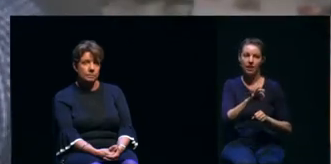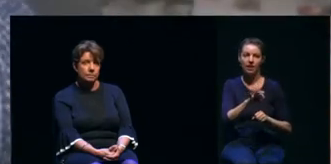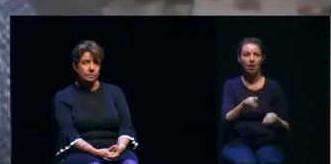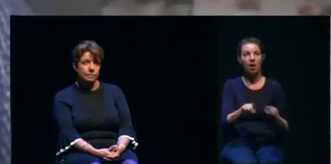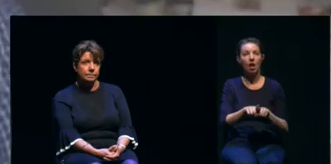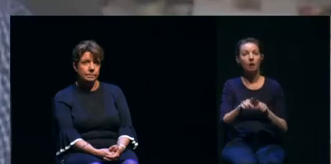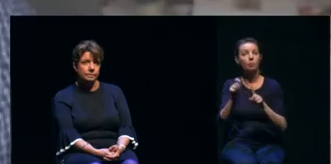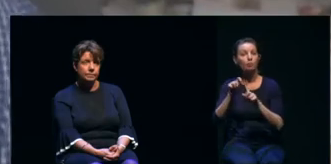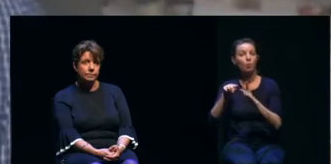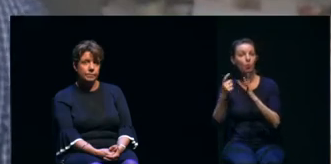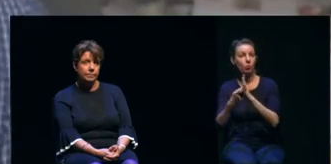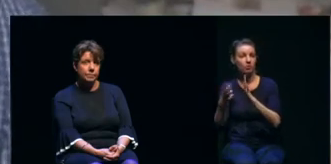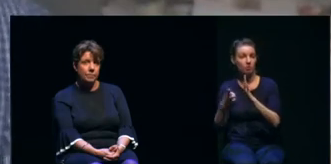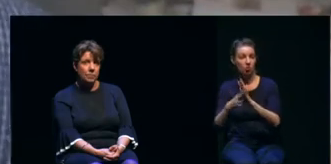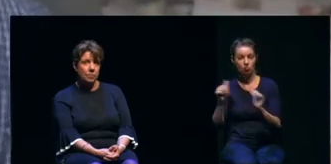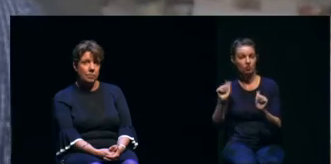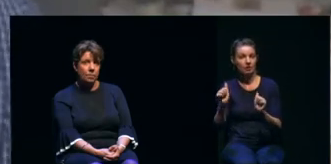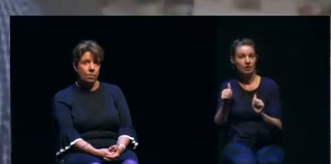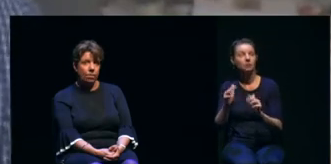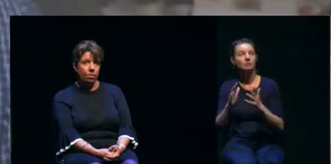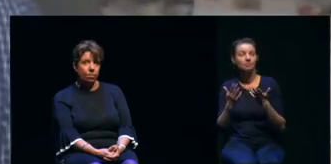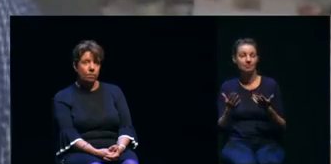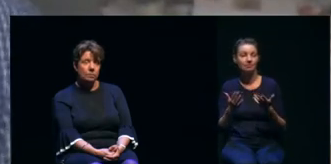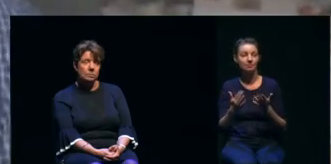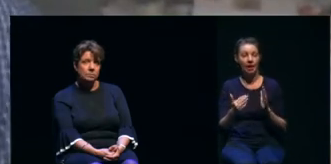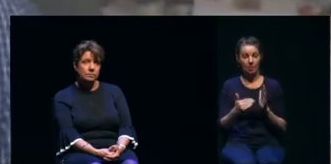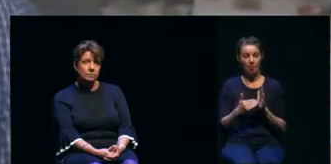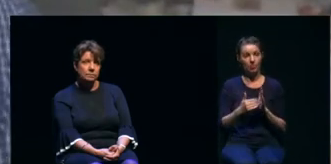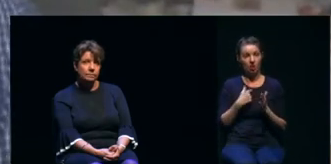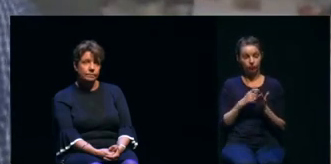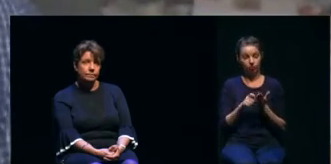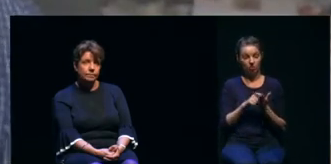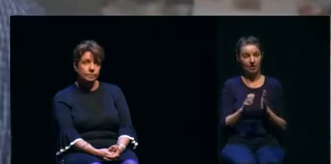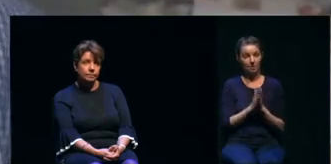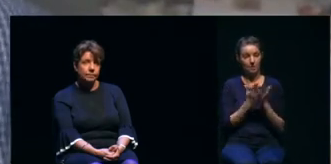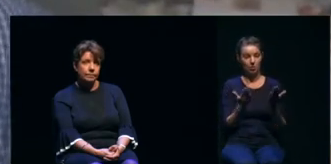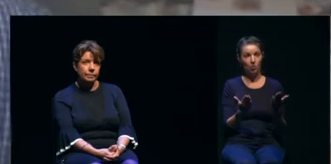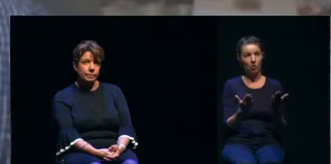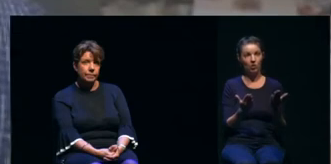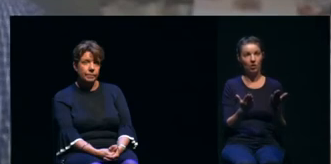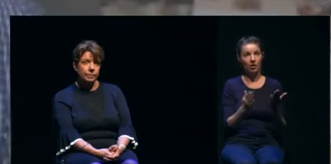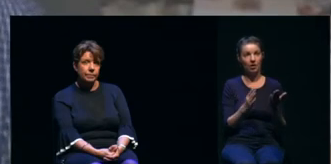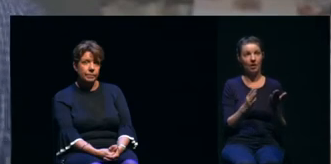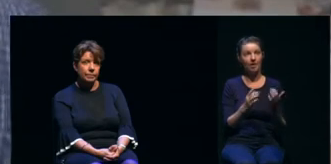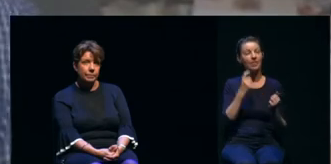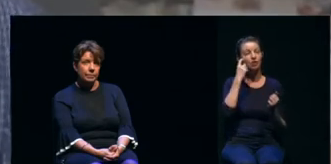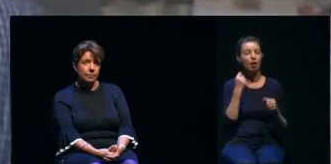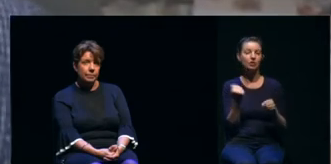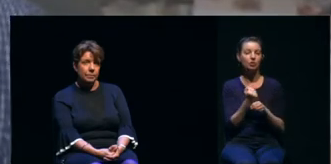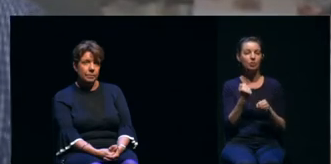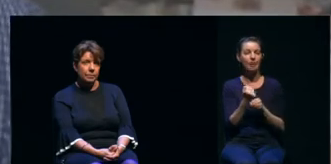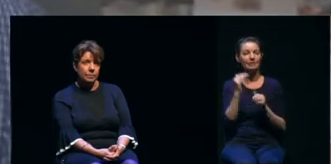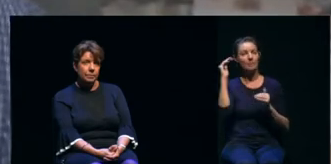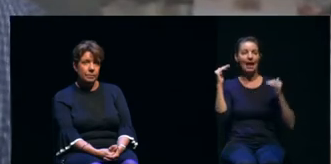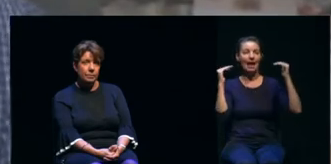that that was out there. Because I'm writing a book at the moment where, for a variety of reasons, they're trying to make some adult male robots who know